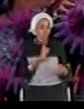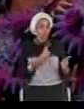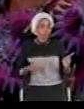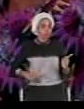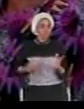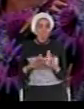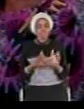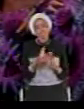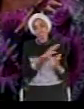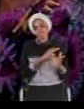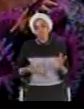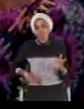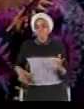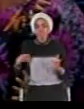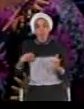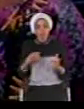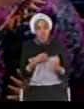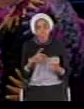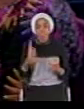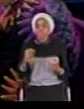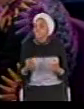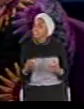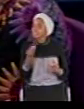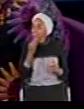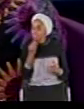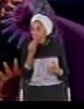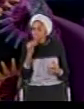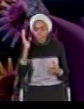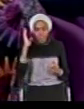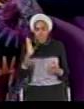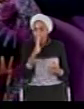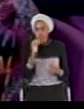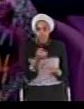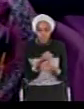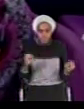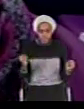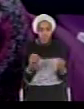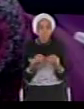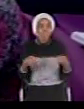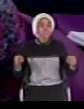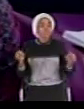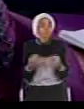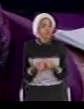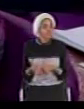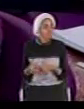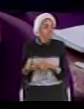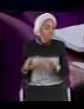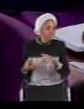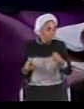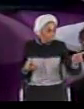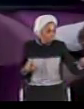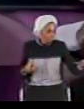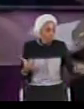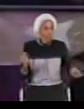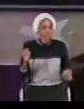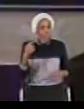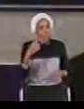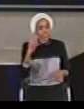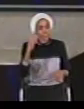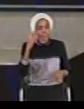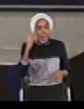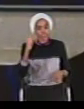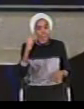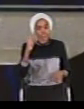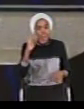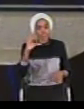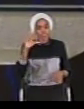Jesus Christ, we the Jews shall be saved, even as they, the Gentiles.